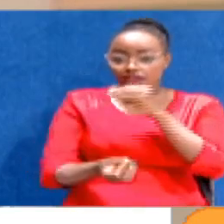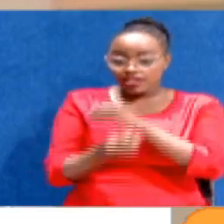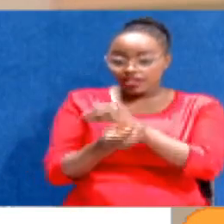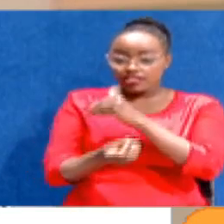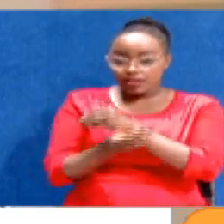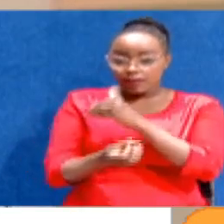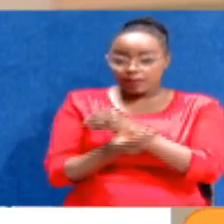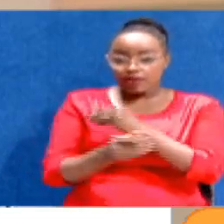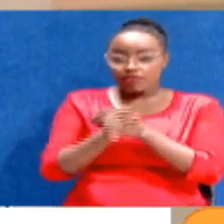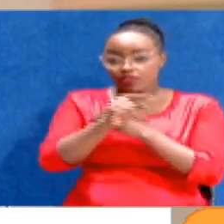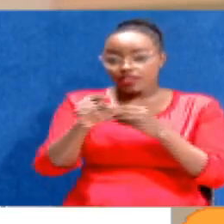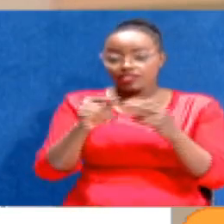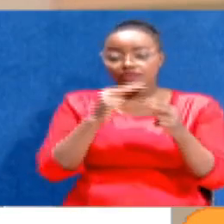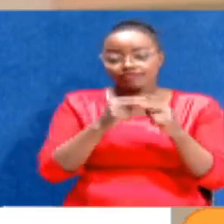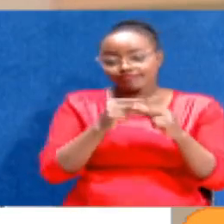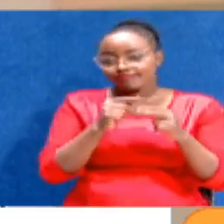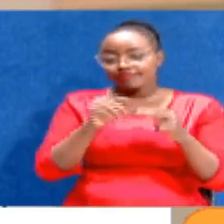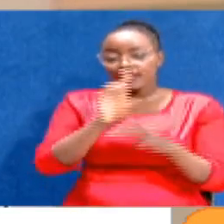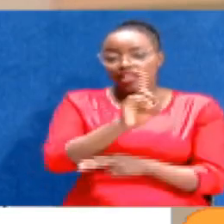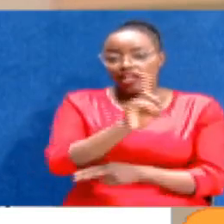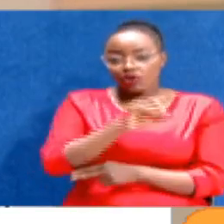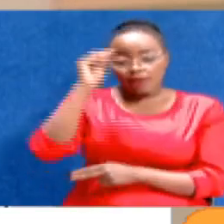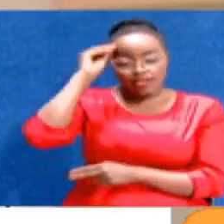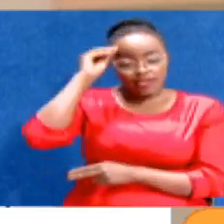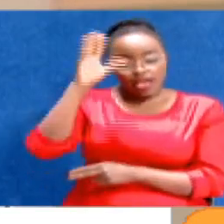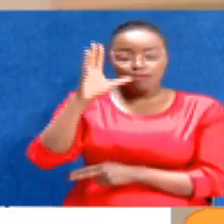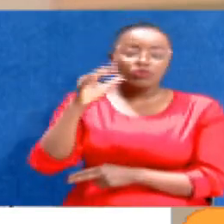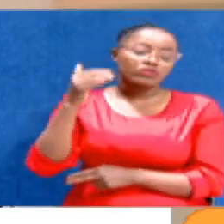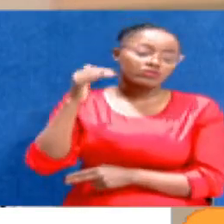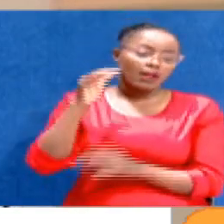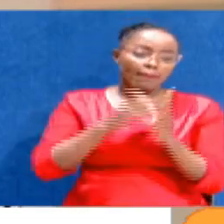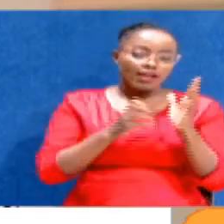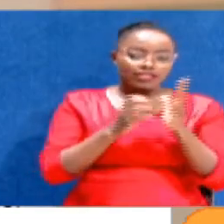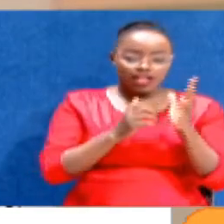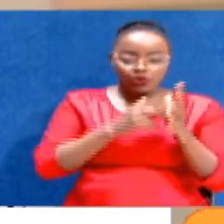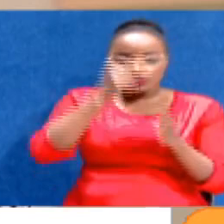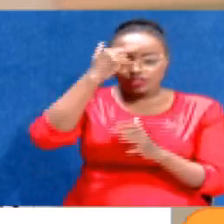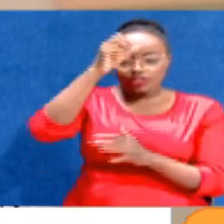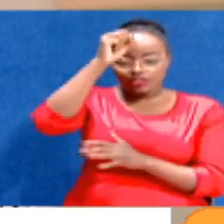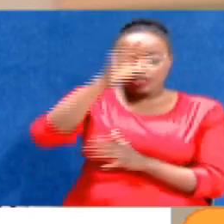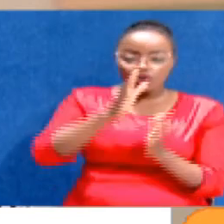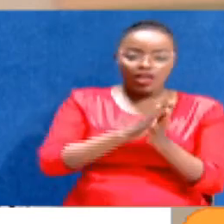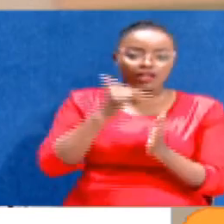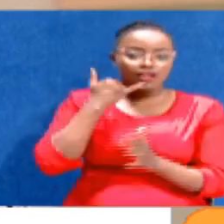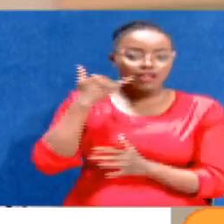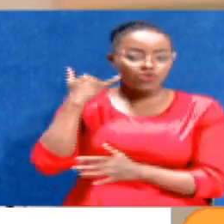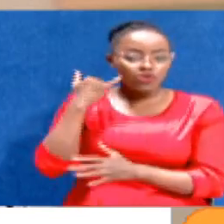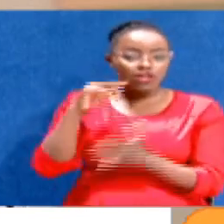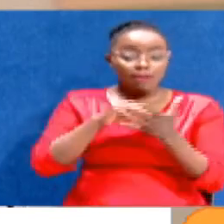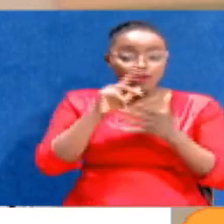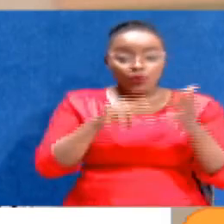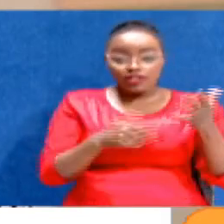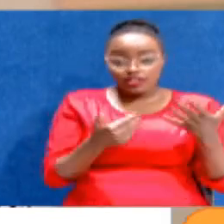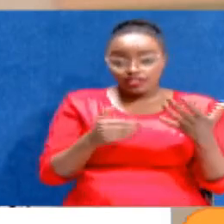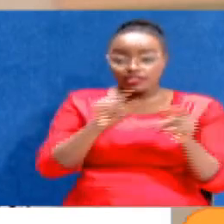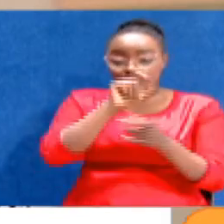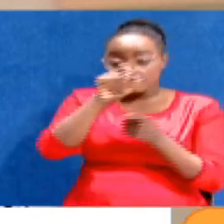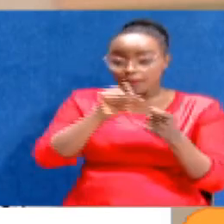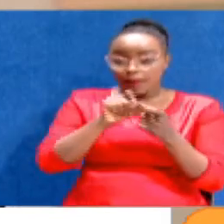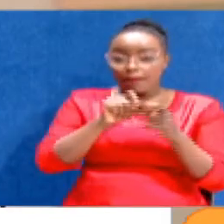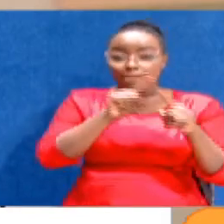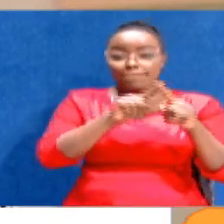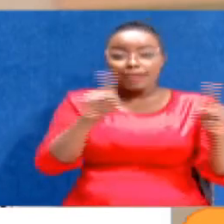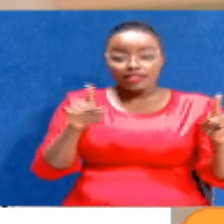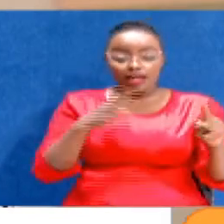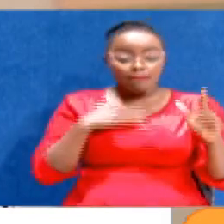these 5 counties, namely Nairobi, Kiambu, Machakos, Kajiado, and Nakuru. That term is particularly jarring, but